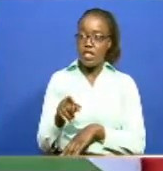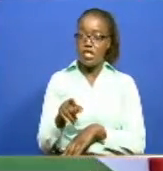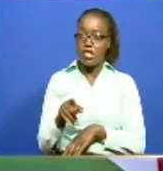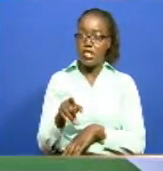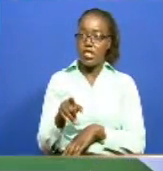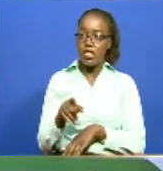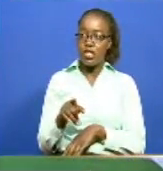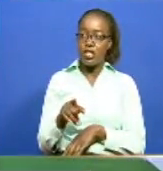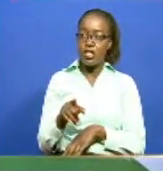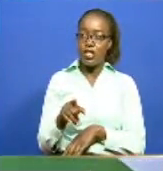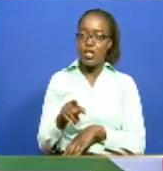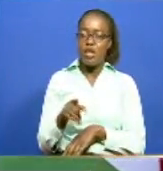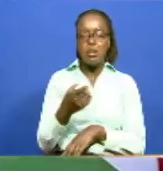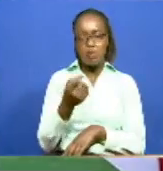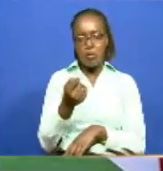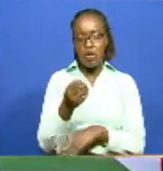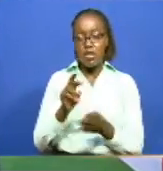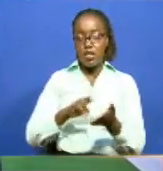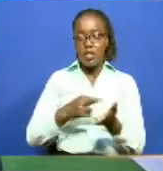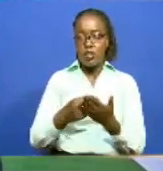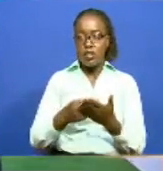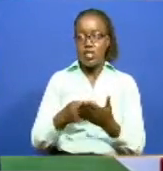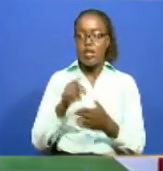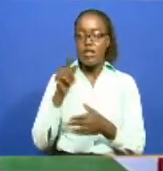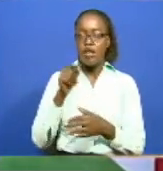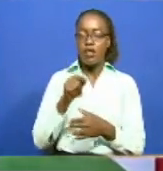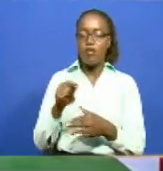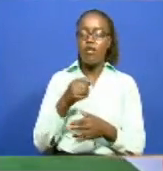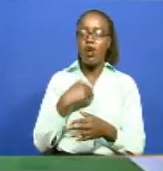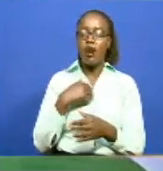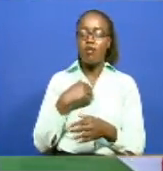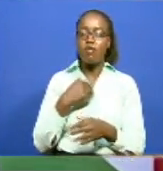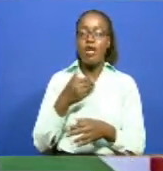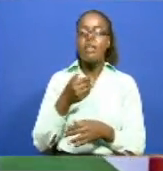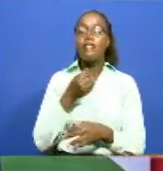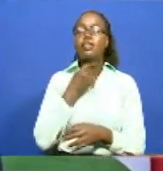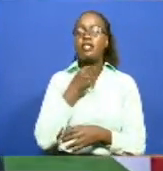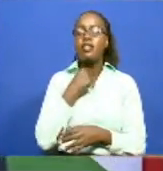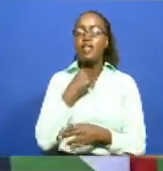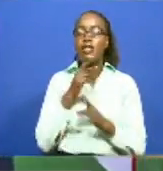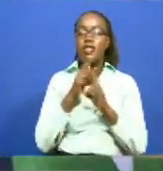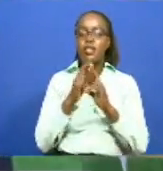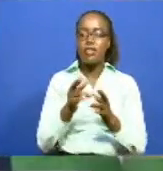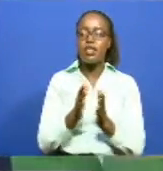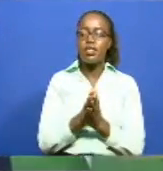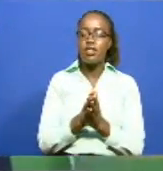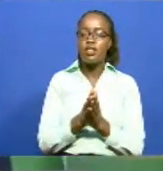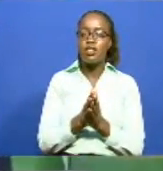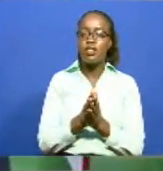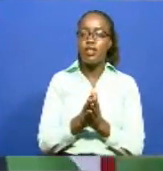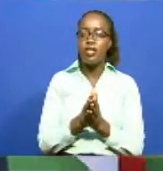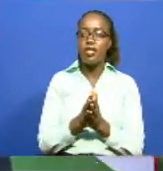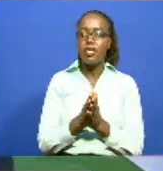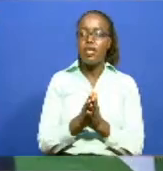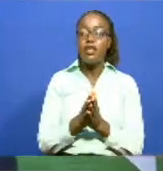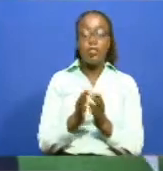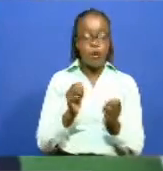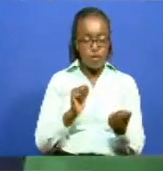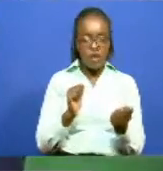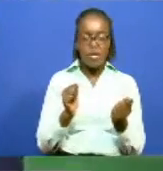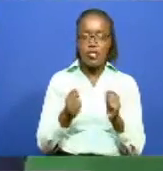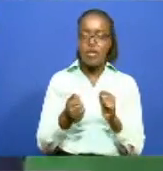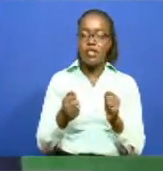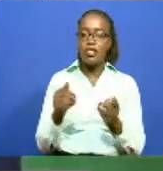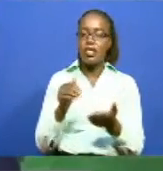this scarce resource, and therefore we get the desired results. So we are implementing a new testing strategy, and